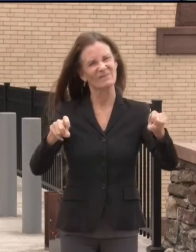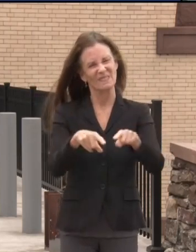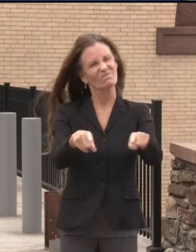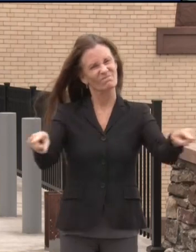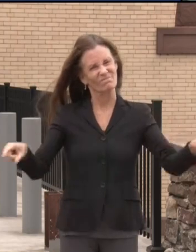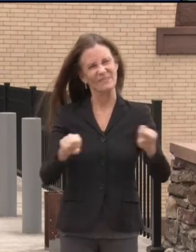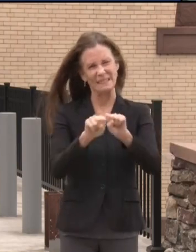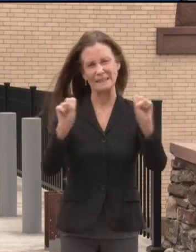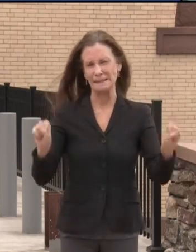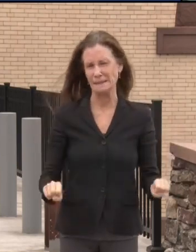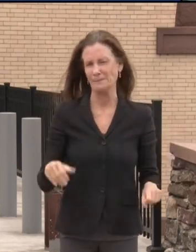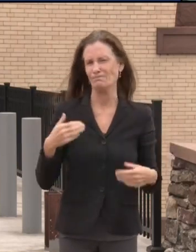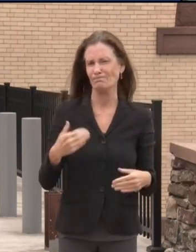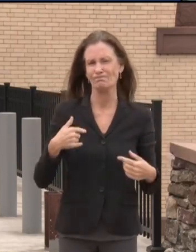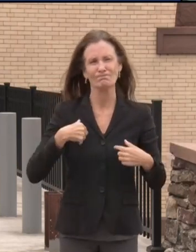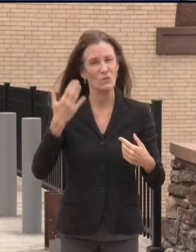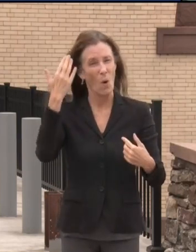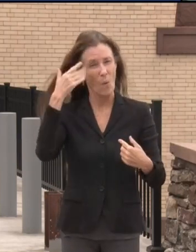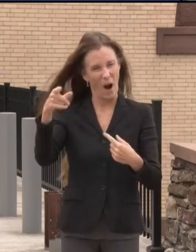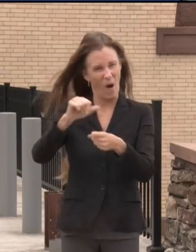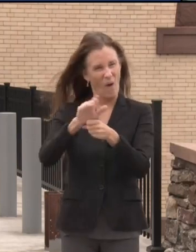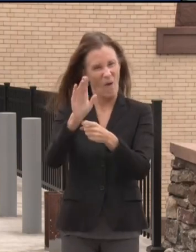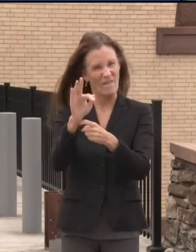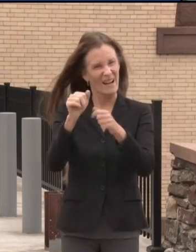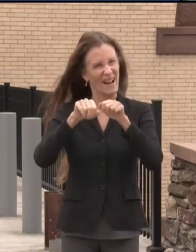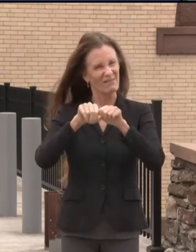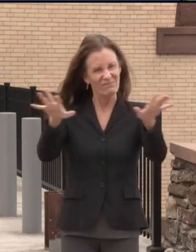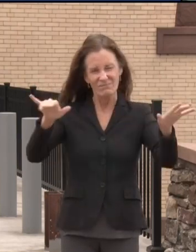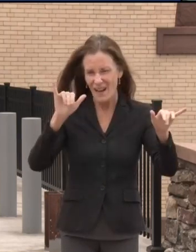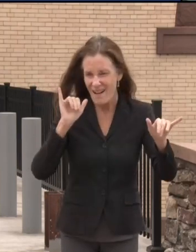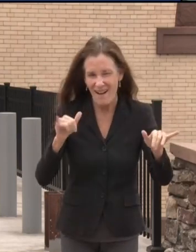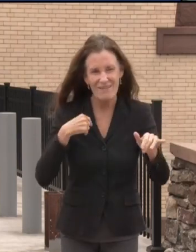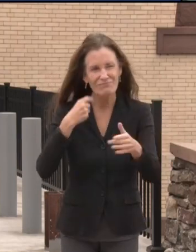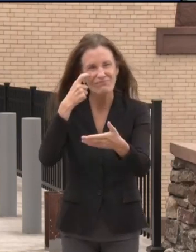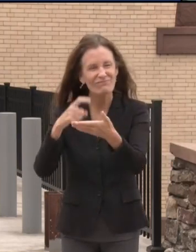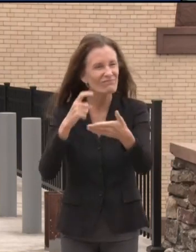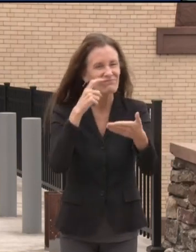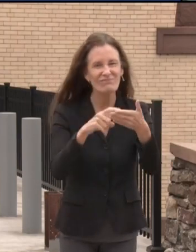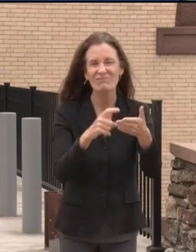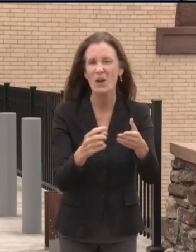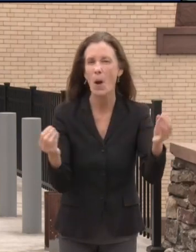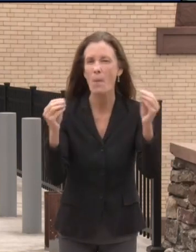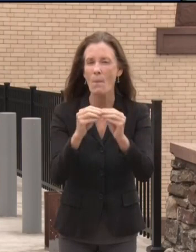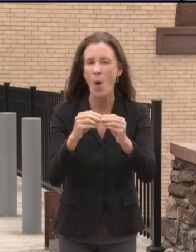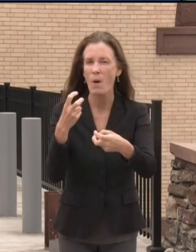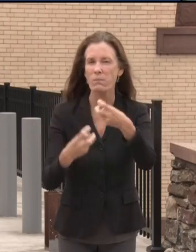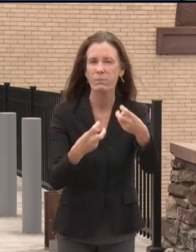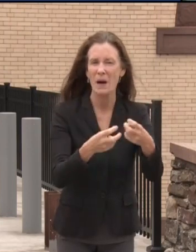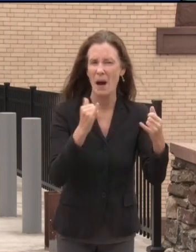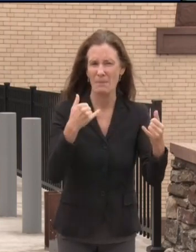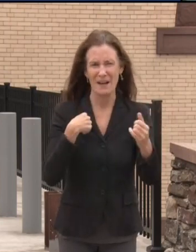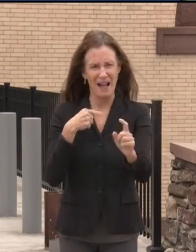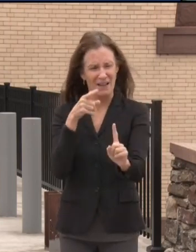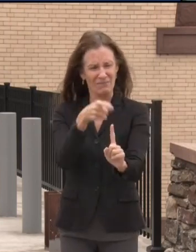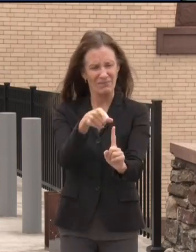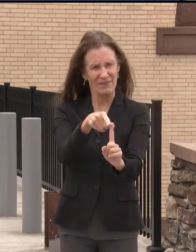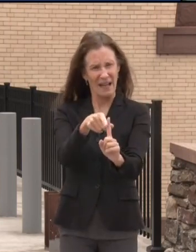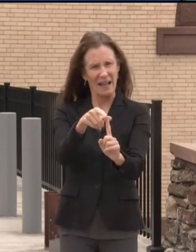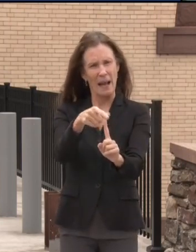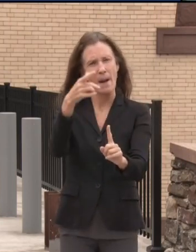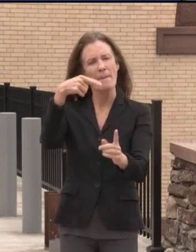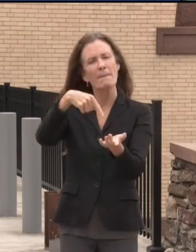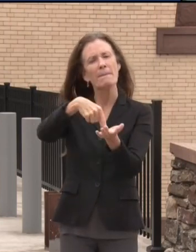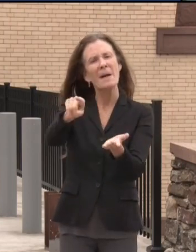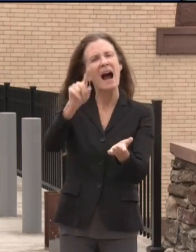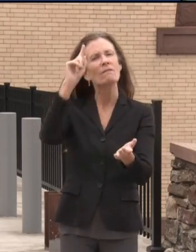has exposed some of those weak areas. And one of them comes in the area of paid sick leave for workers. That's in the forefront right